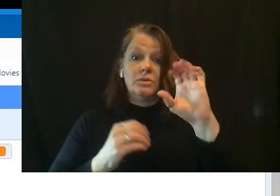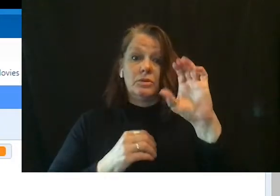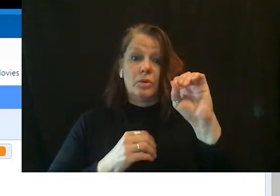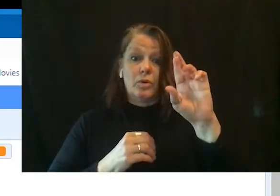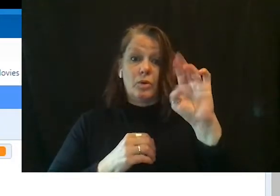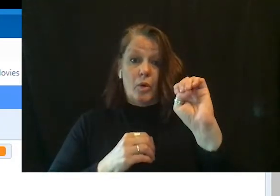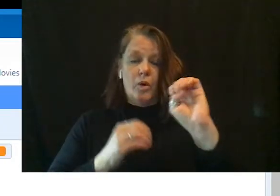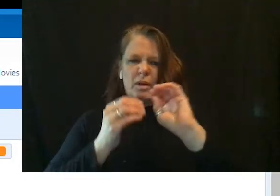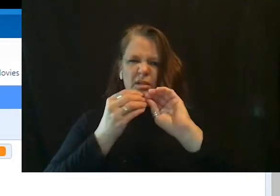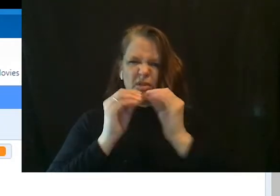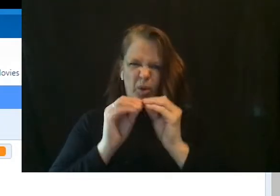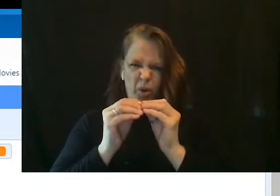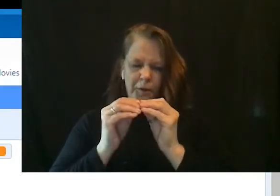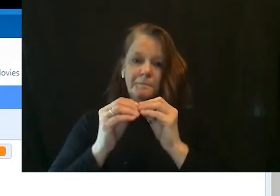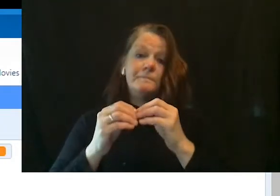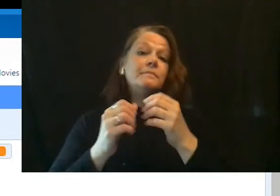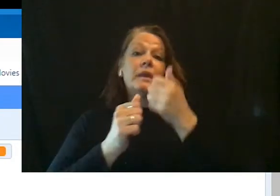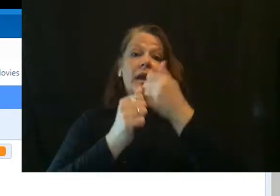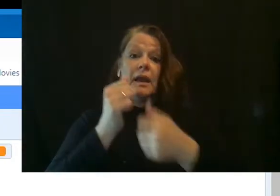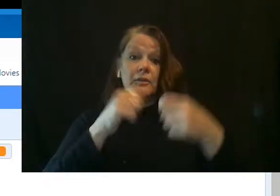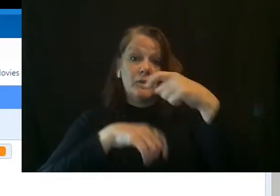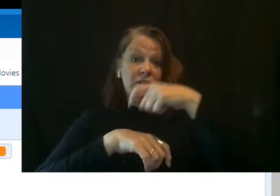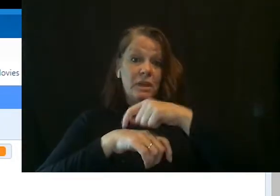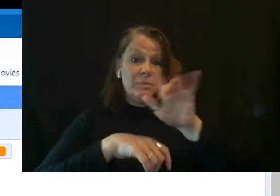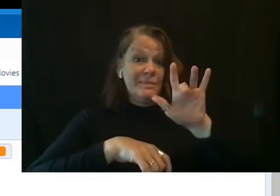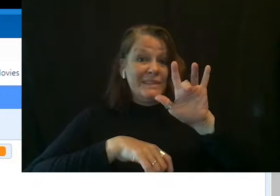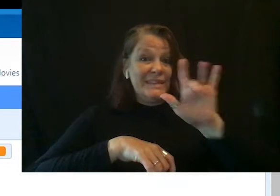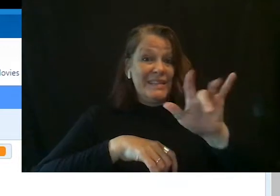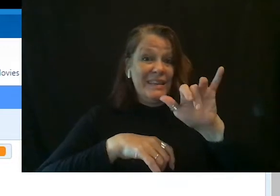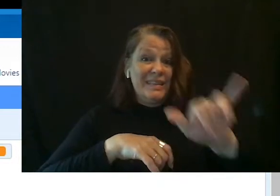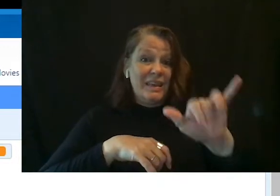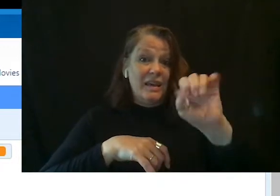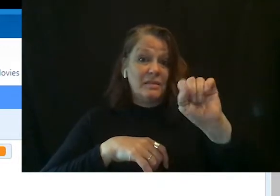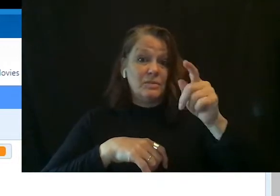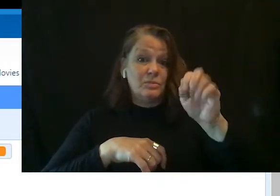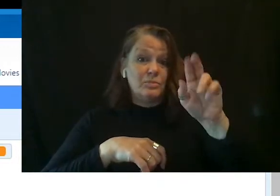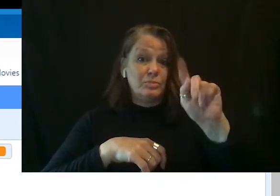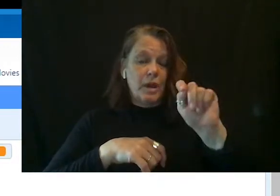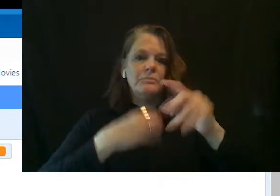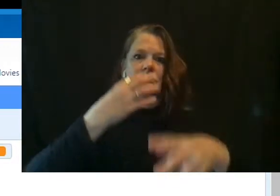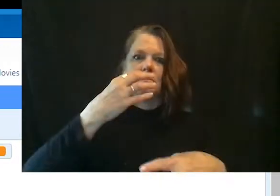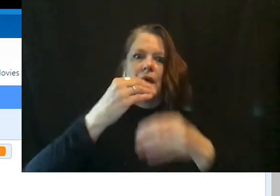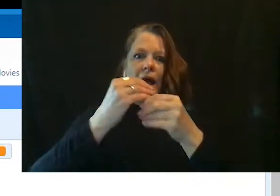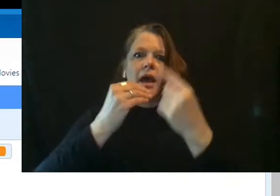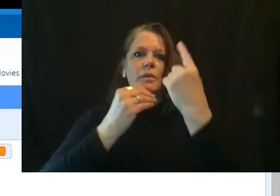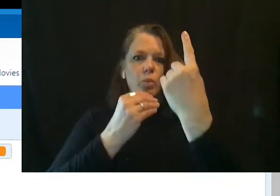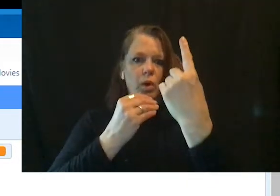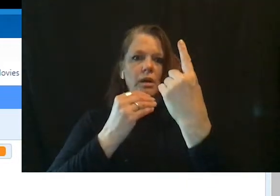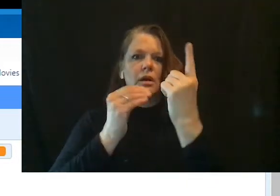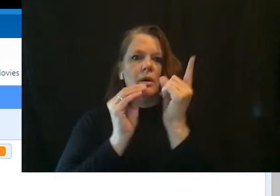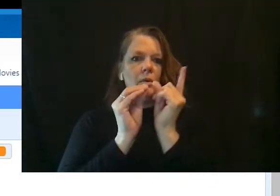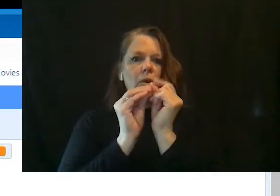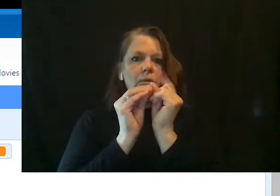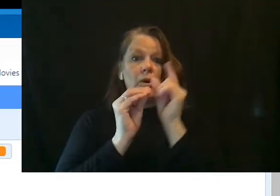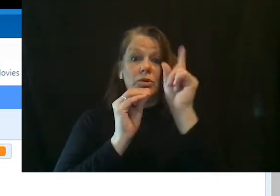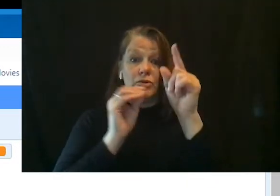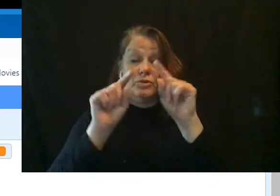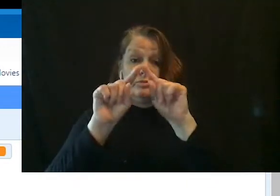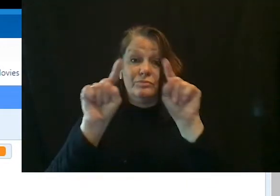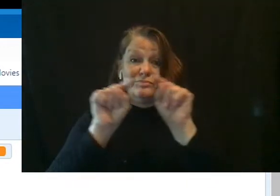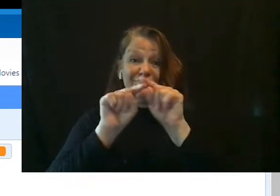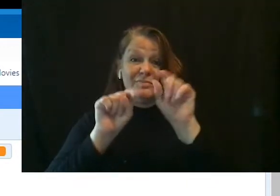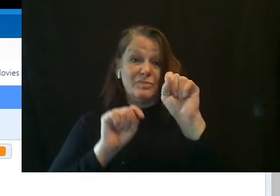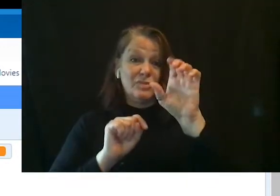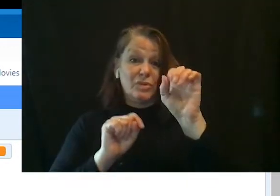And now let's say every time the sprite is clicked, I would like it to add 1 to our score. So we're going to say, okay,